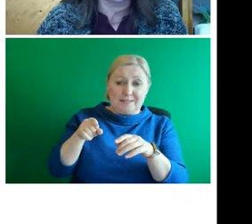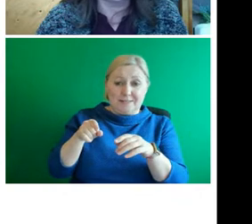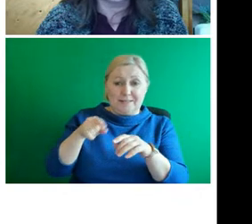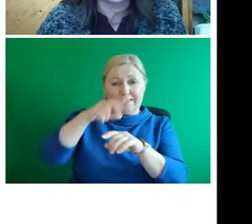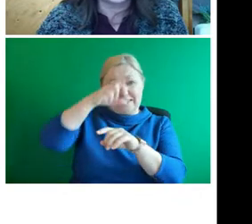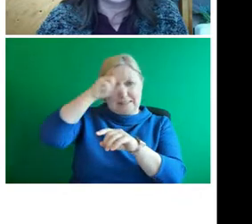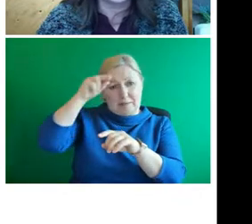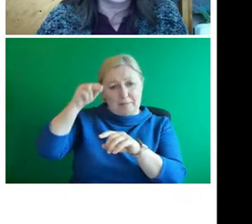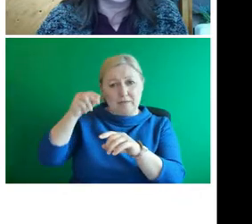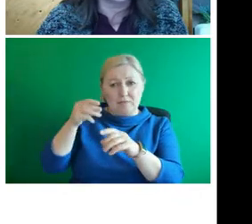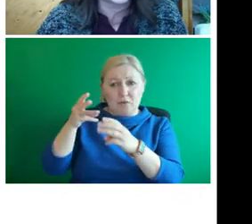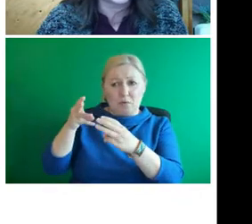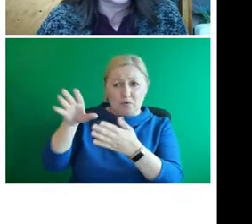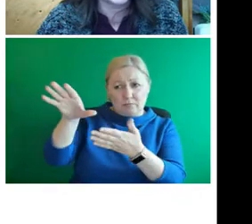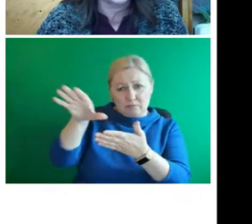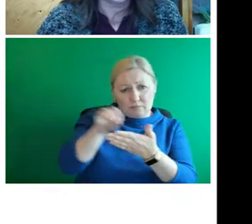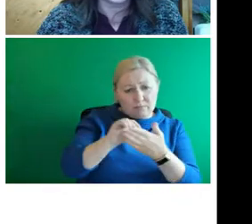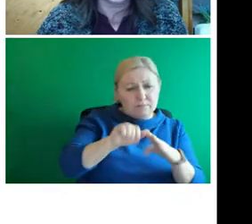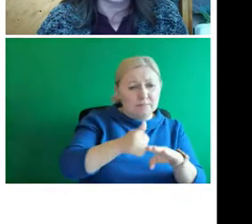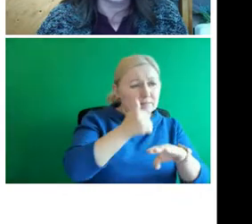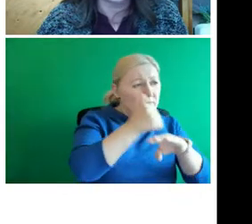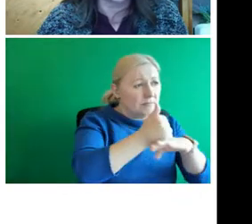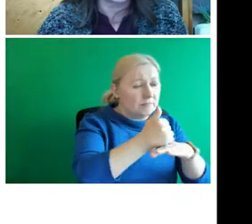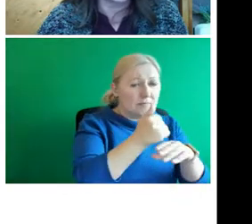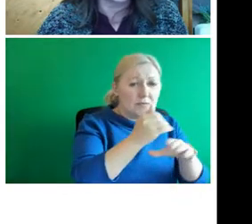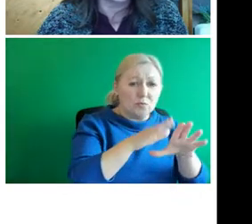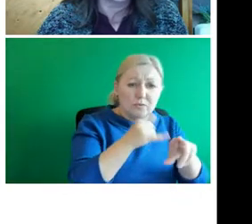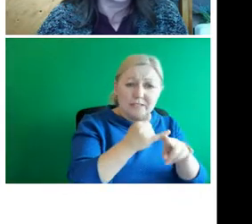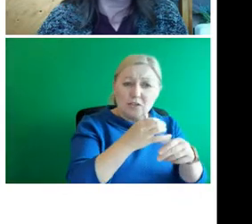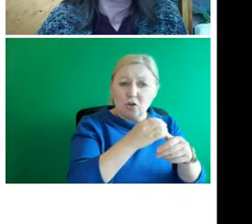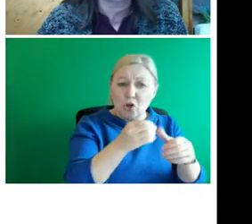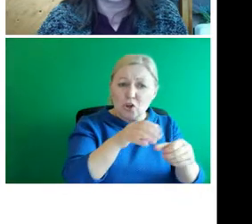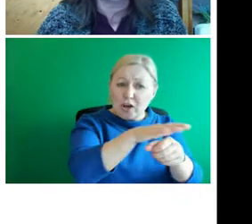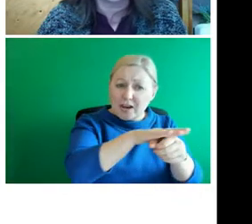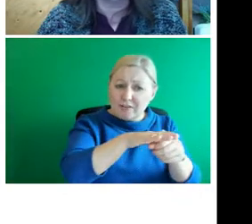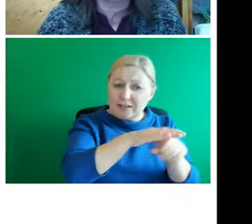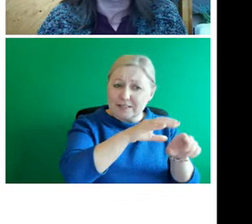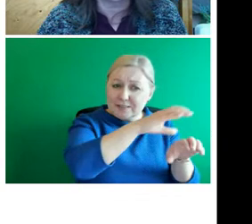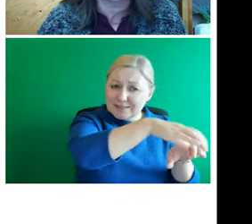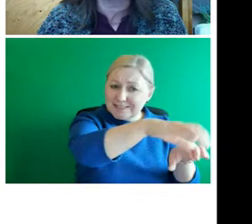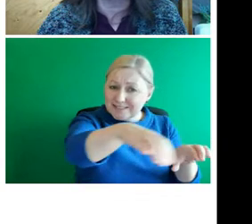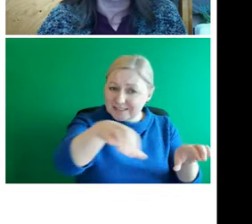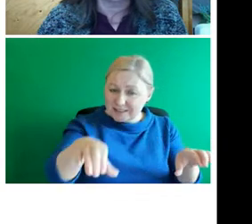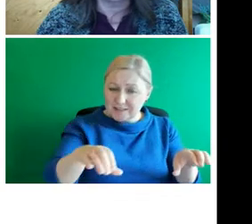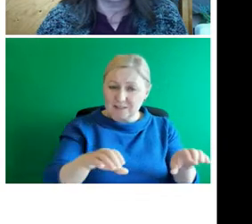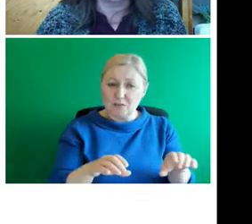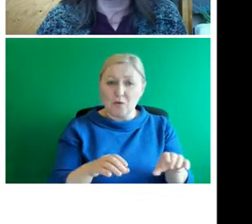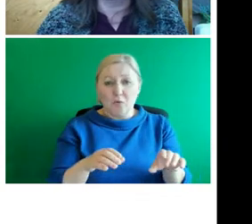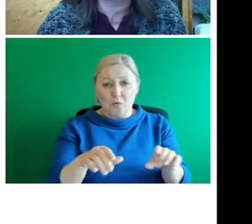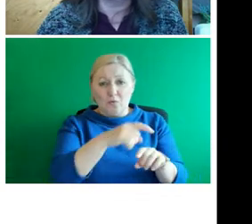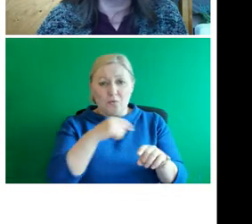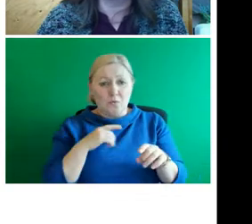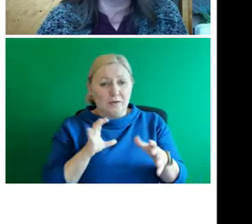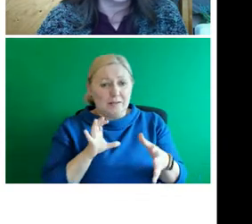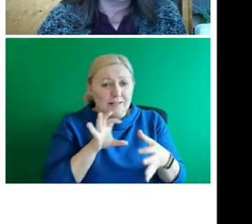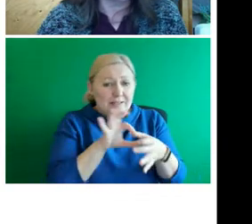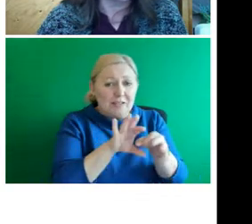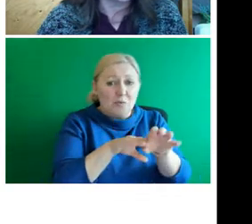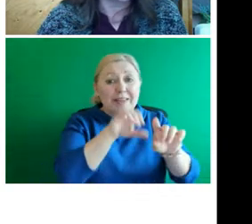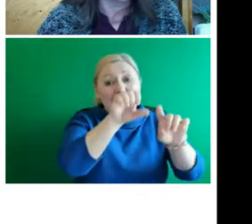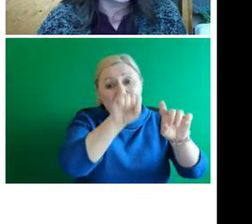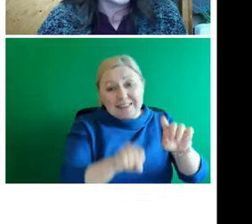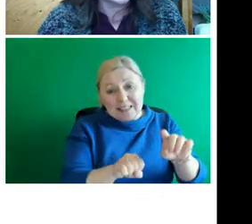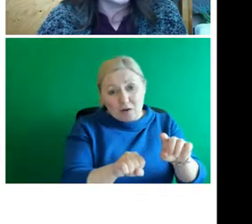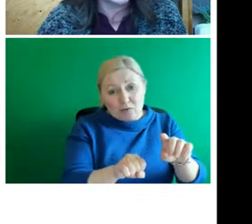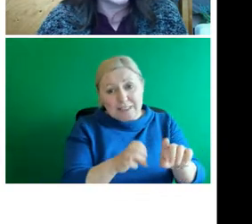began partnering with a health region in Southeast Saskatchewan that's primarily rural. And we established